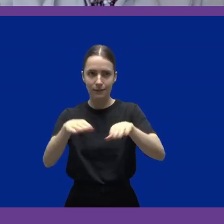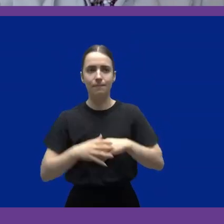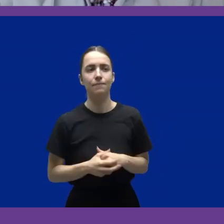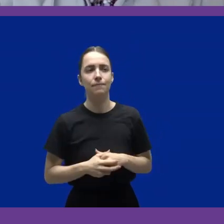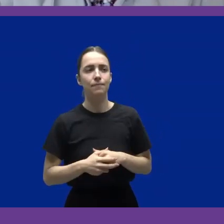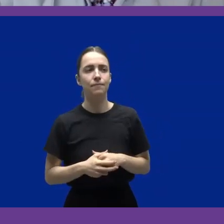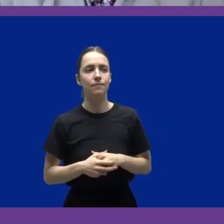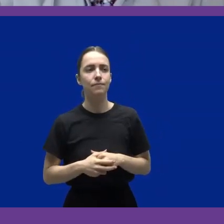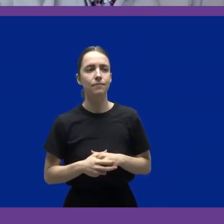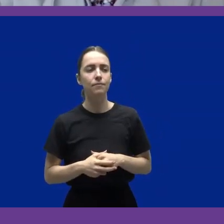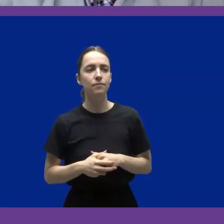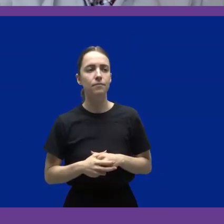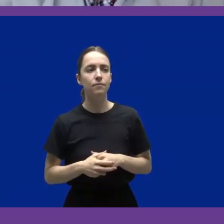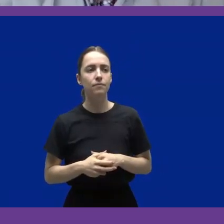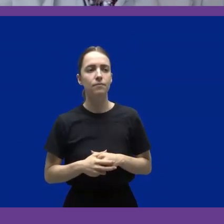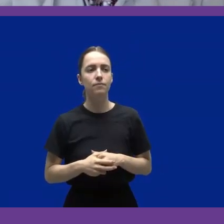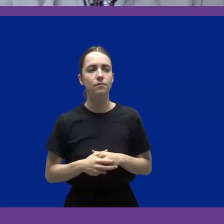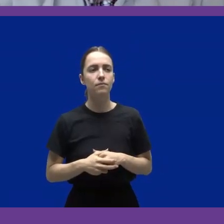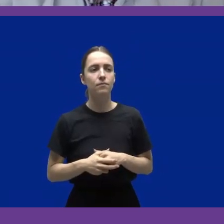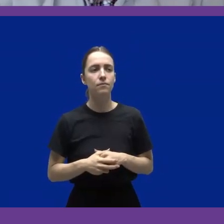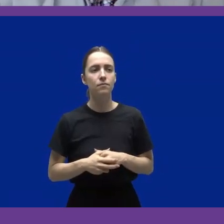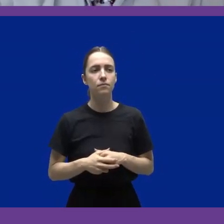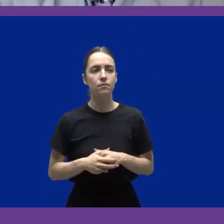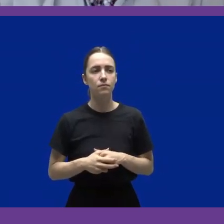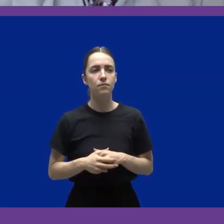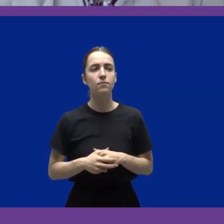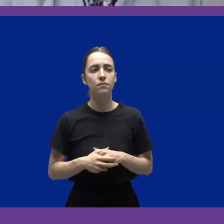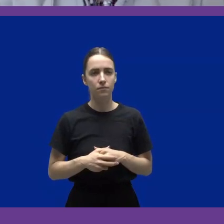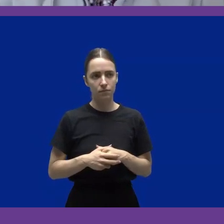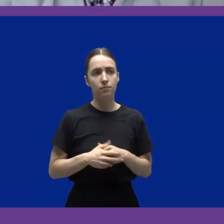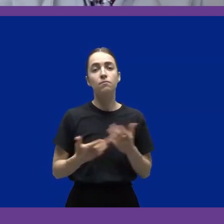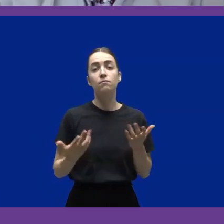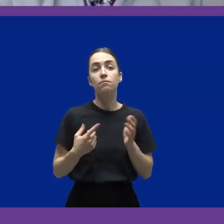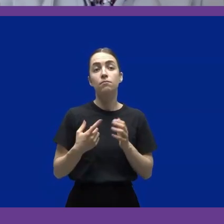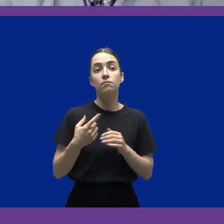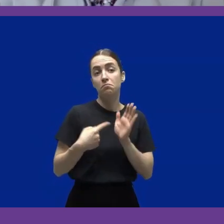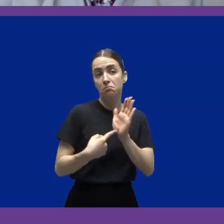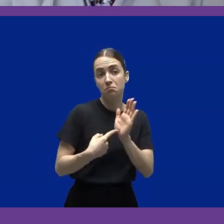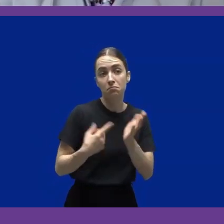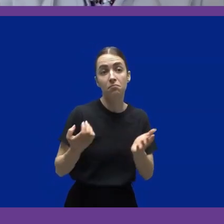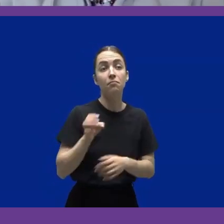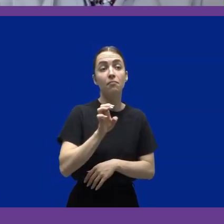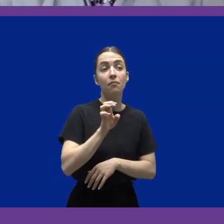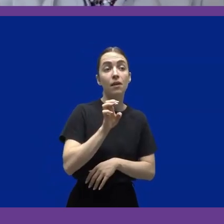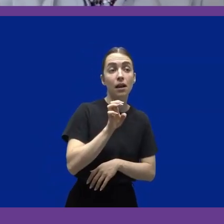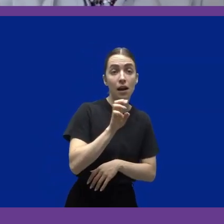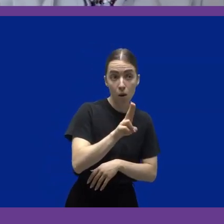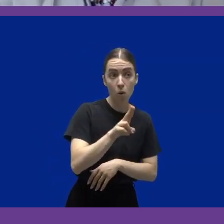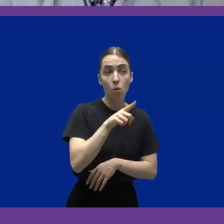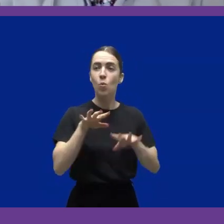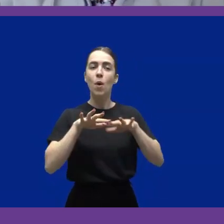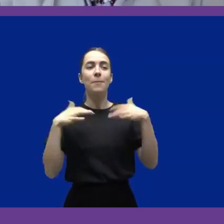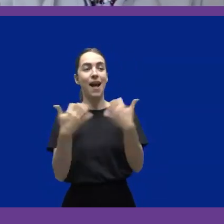accessibility progress across the EU. This is the aim of this webinar, is to explain to you the situation and to find